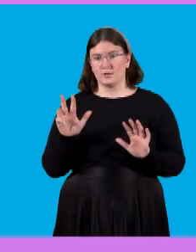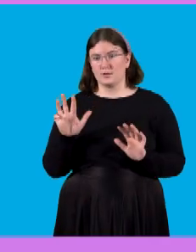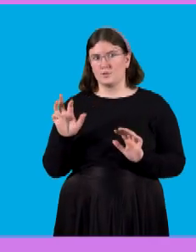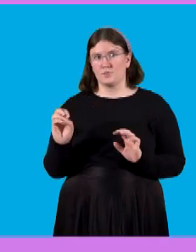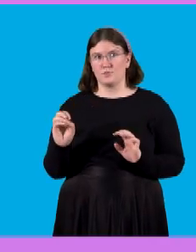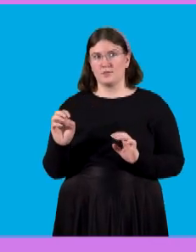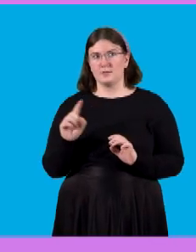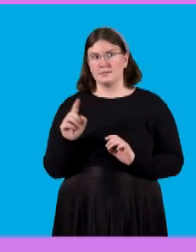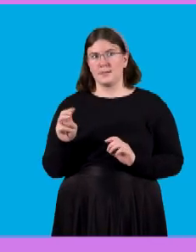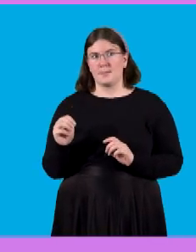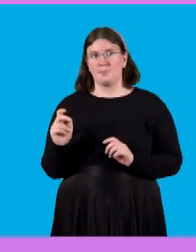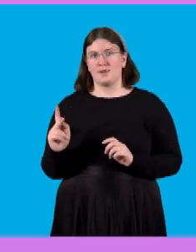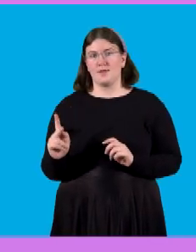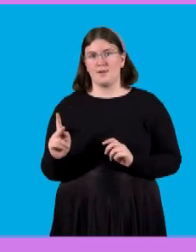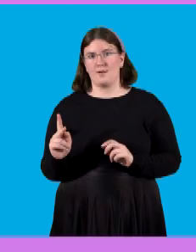22,890